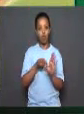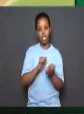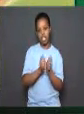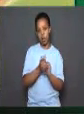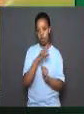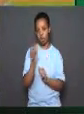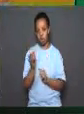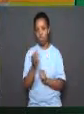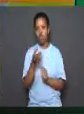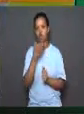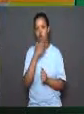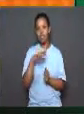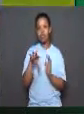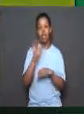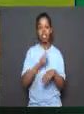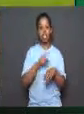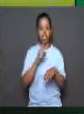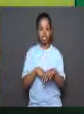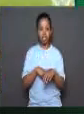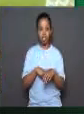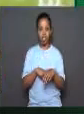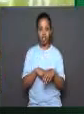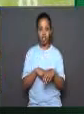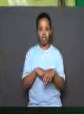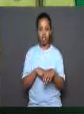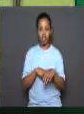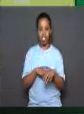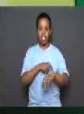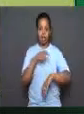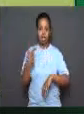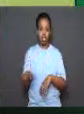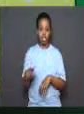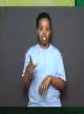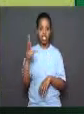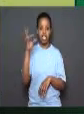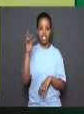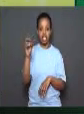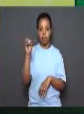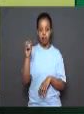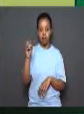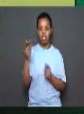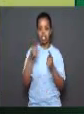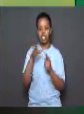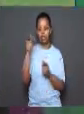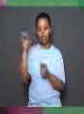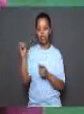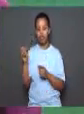is heated to temperatures of 70 to 80 degrees Celsius.